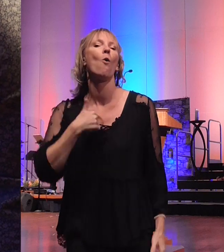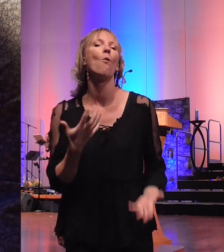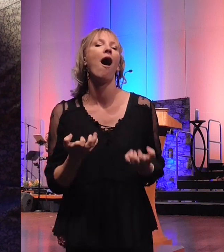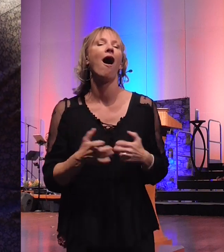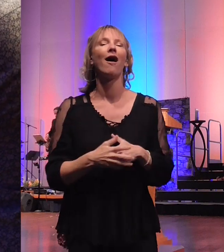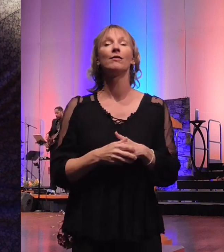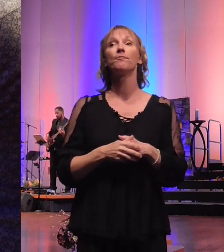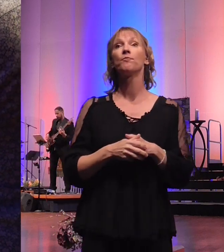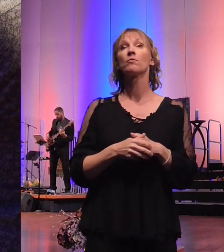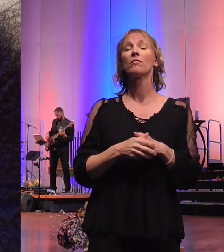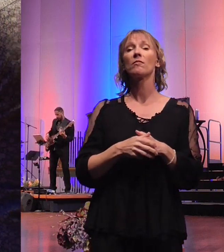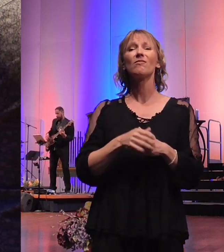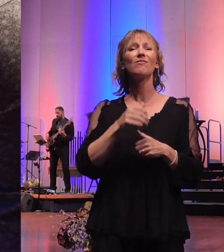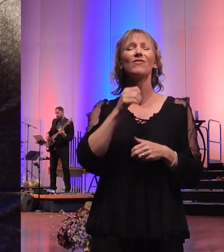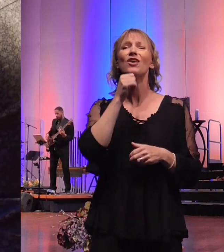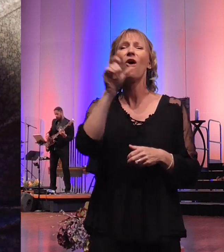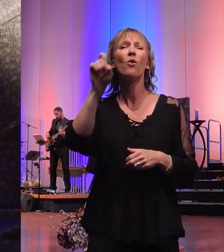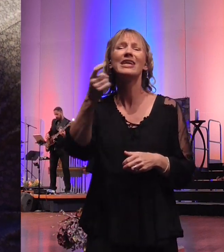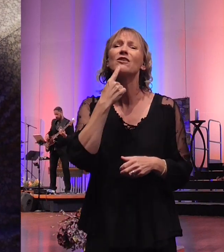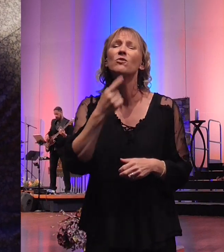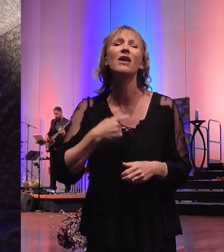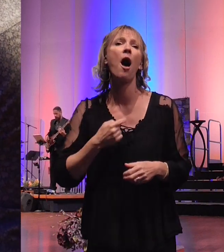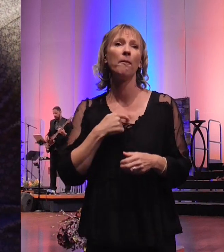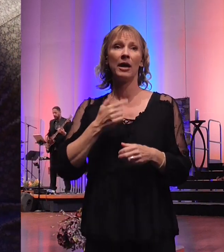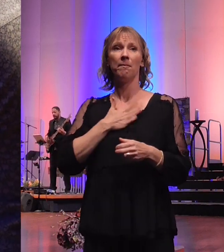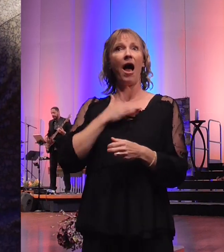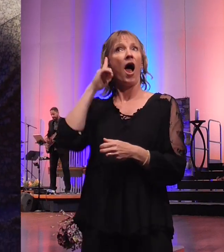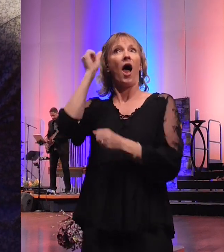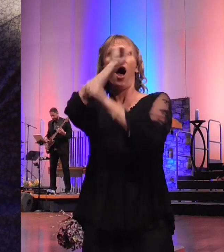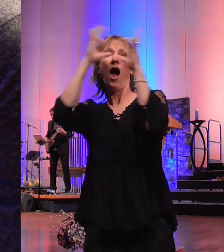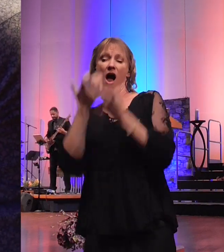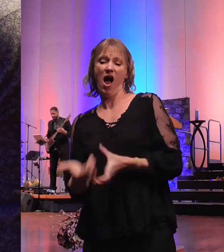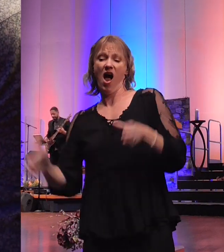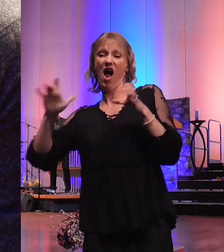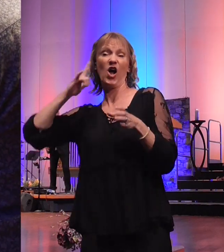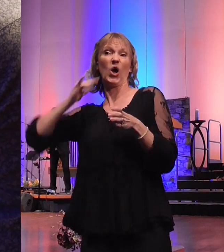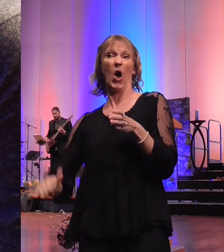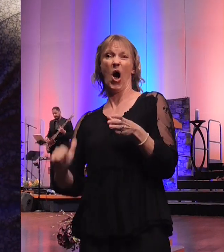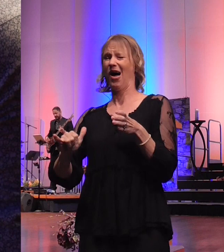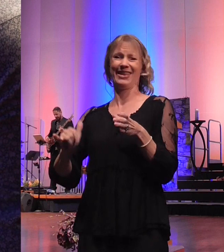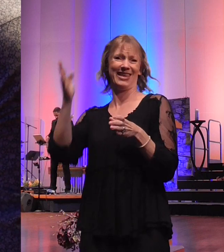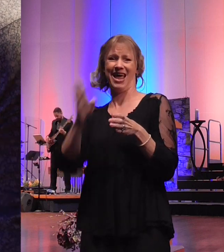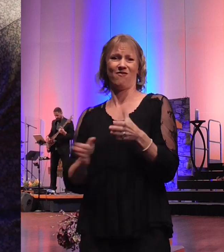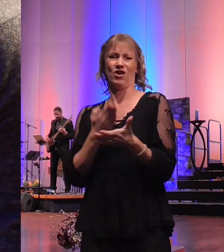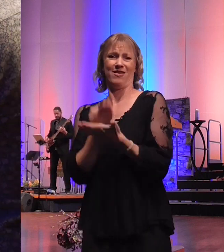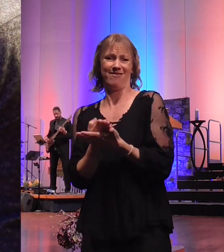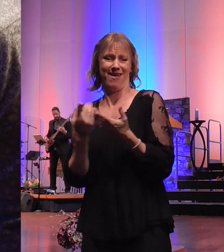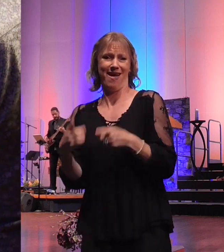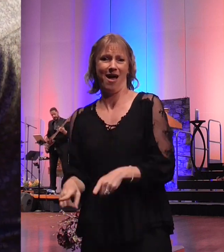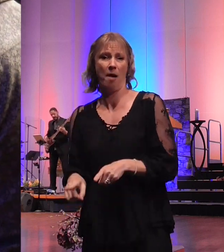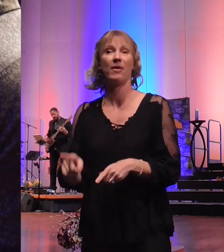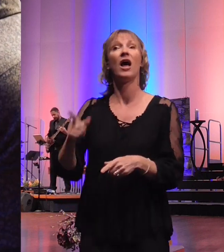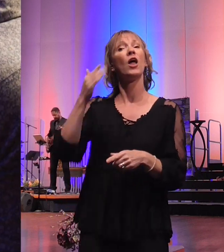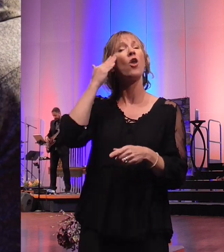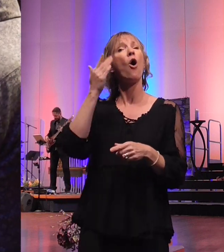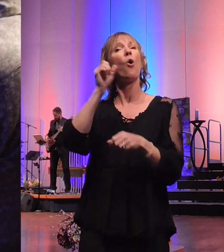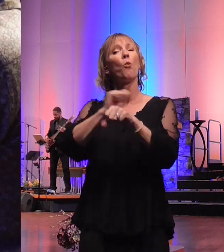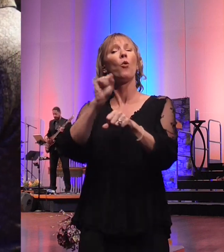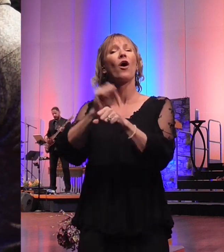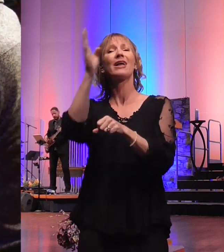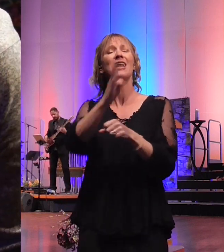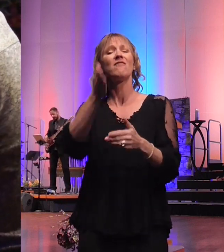You don't need to say that my pot of gold may never come. I know, blah, blah, blah. My work is never